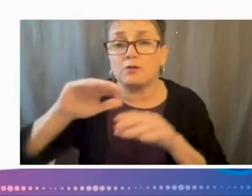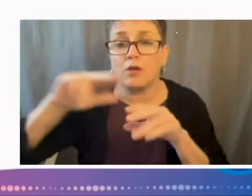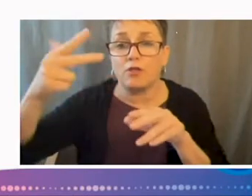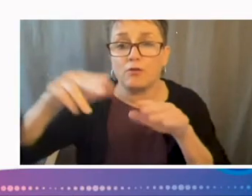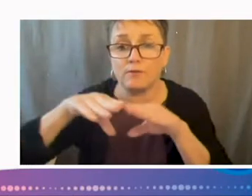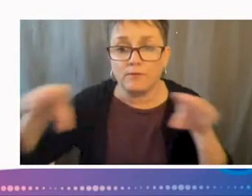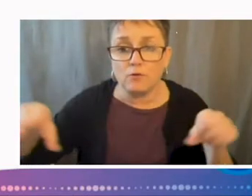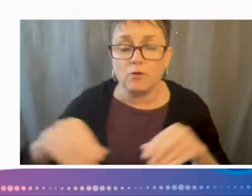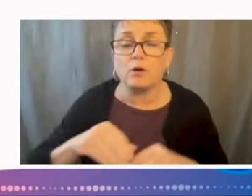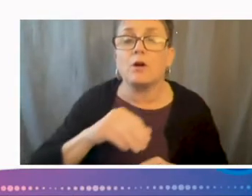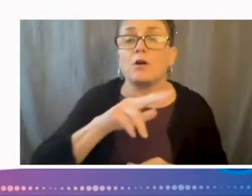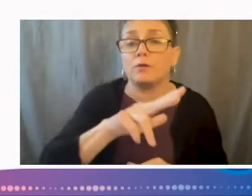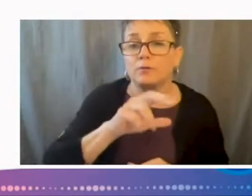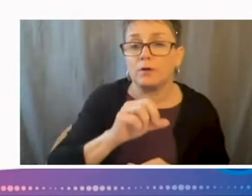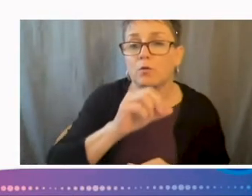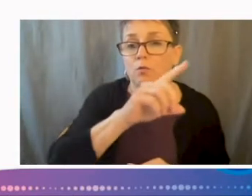floor.